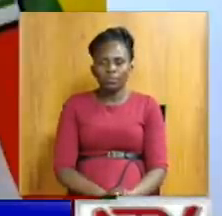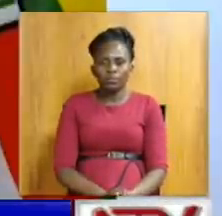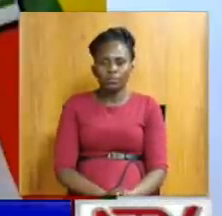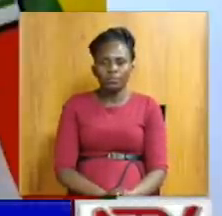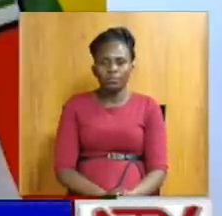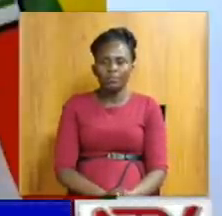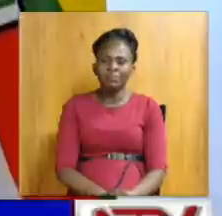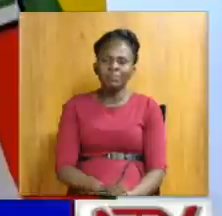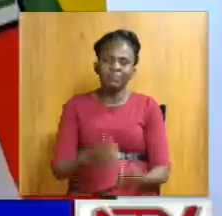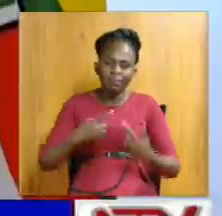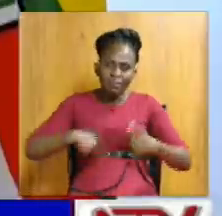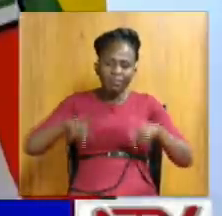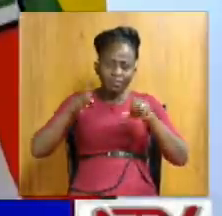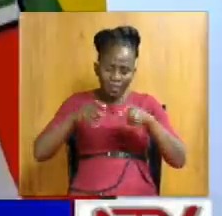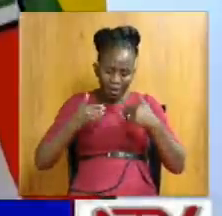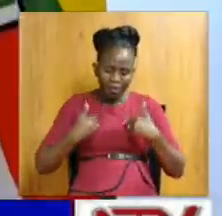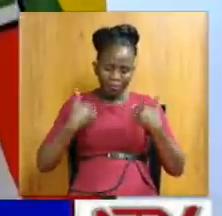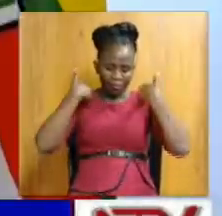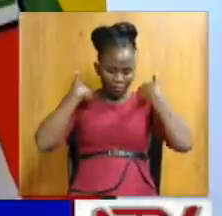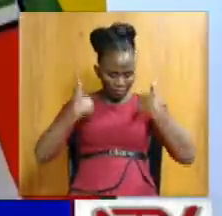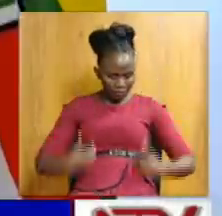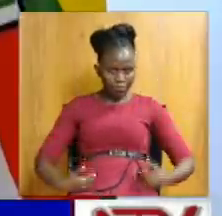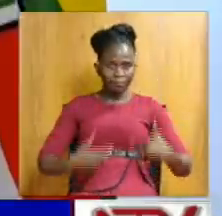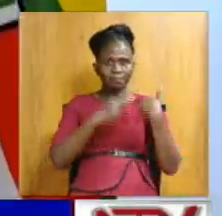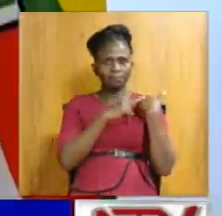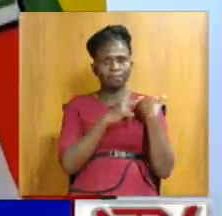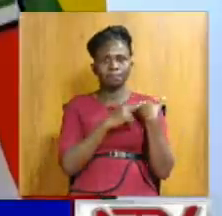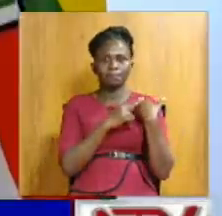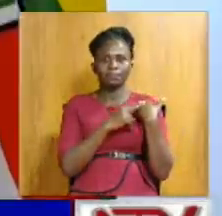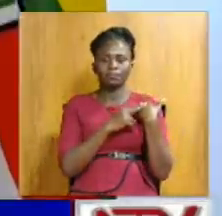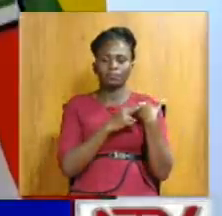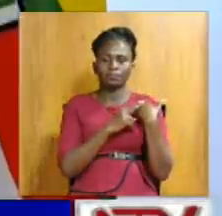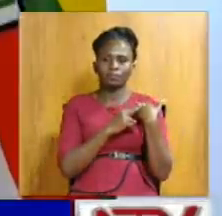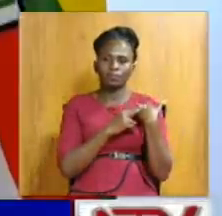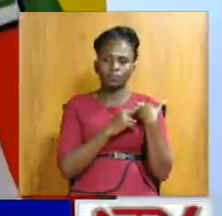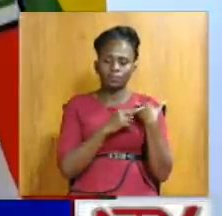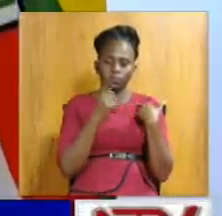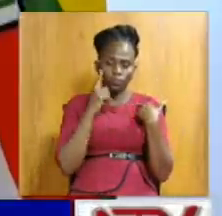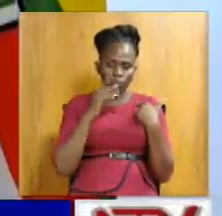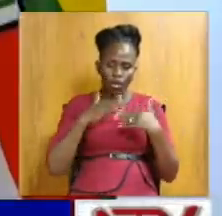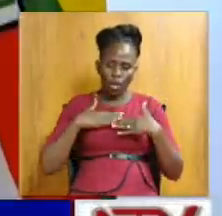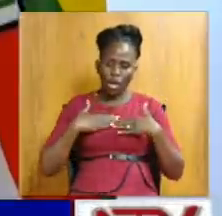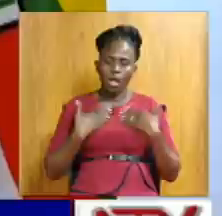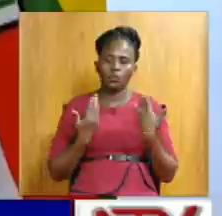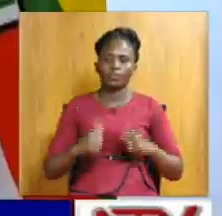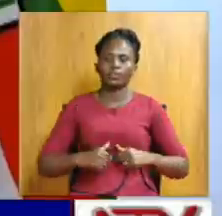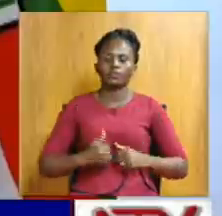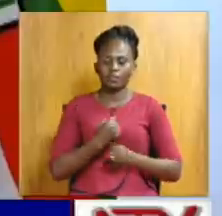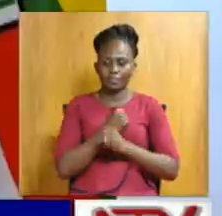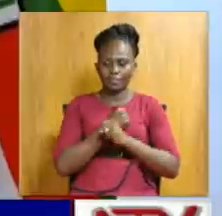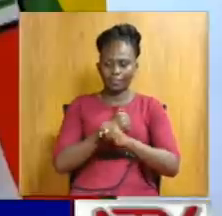We must take personal responsibility for our safety,